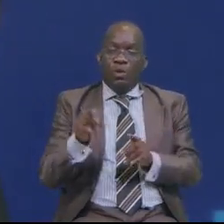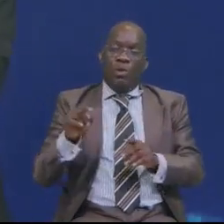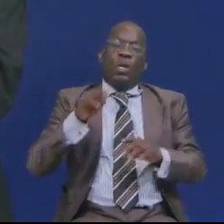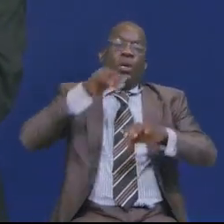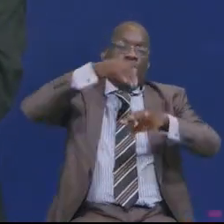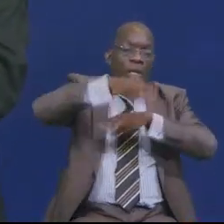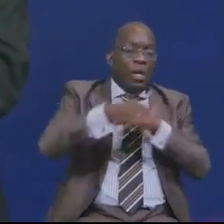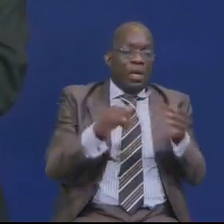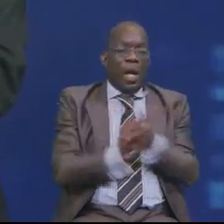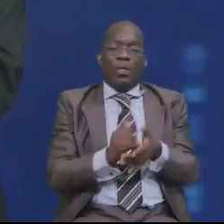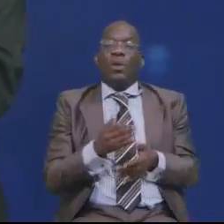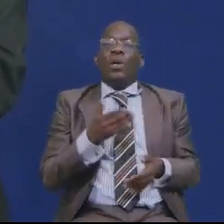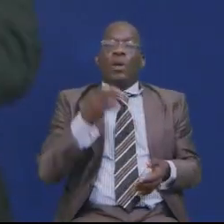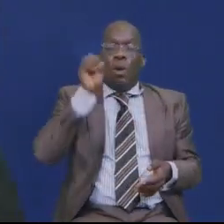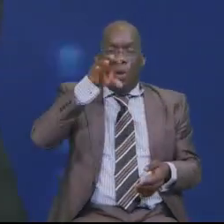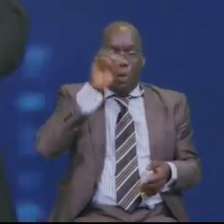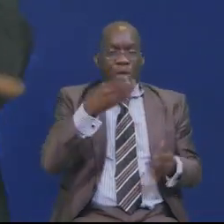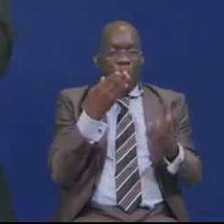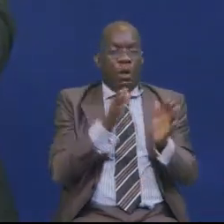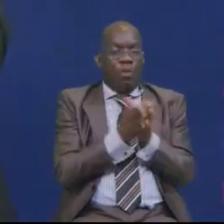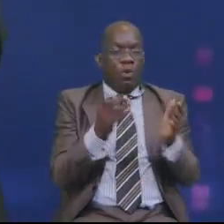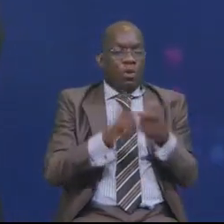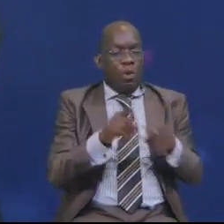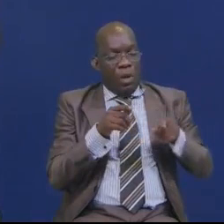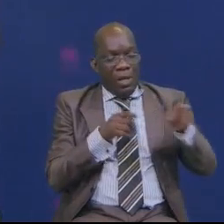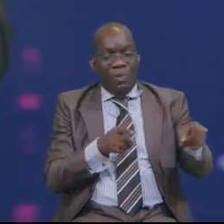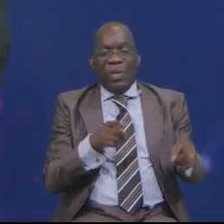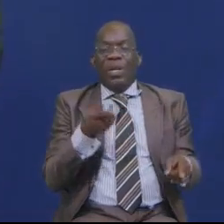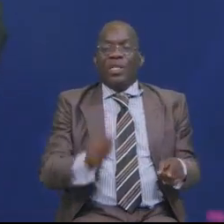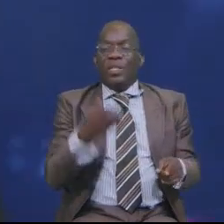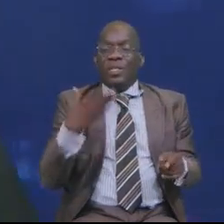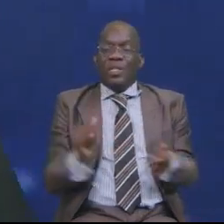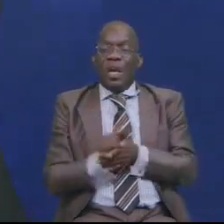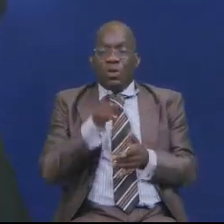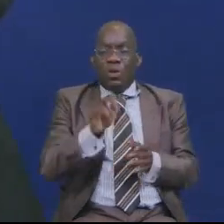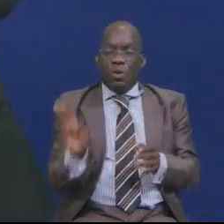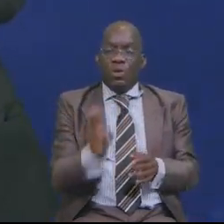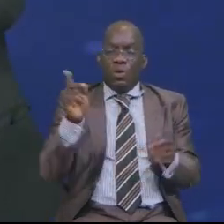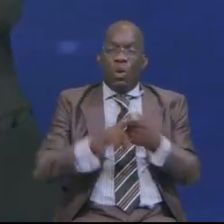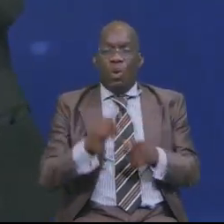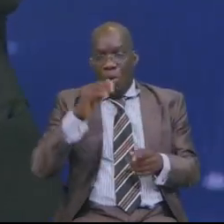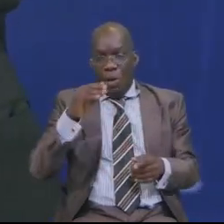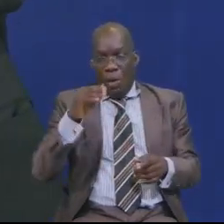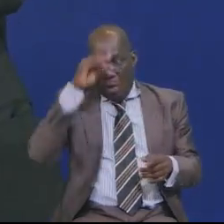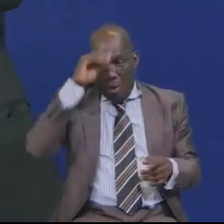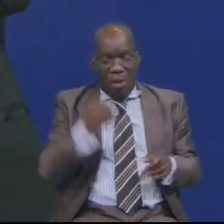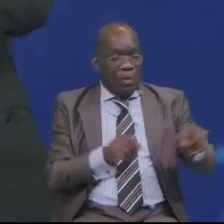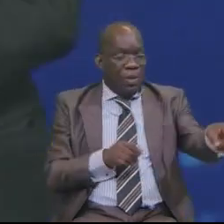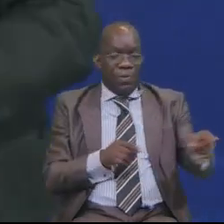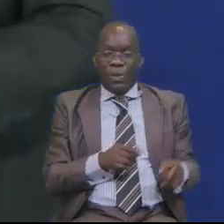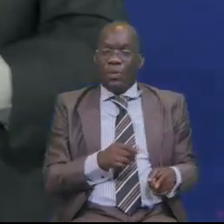to him, the regalia to him, and the instruments you are using to him, and the notebook of